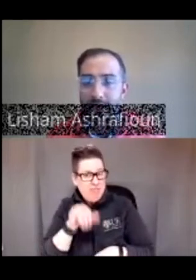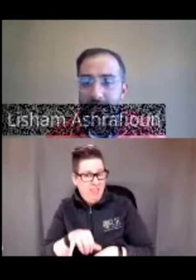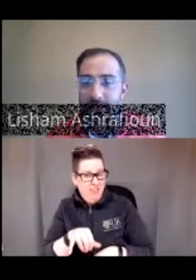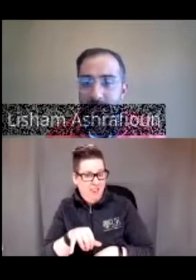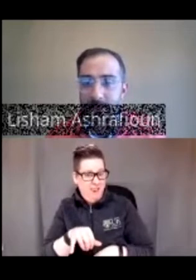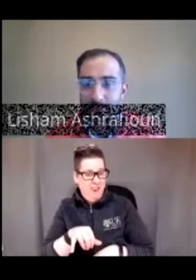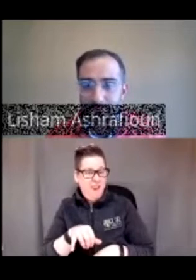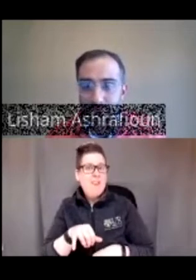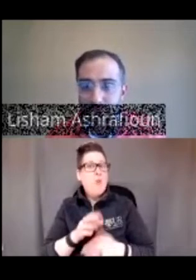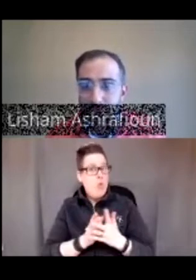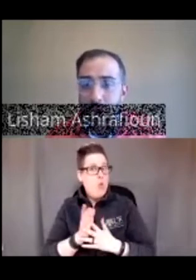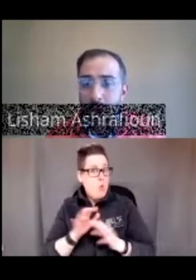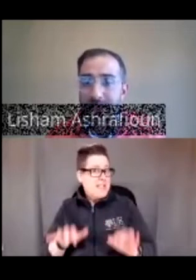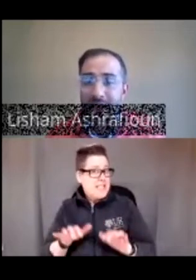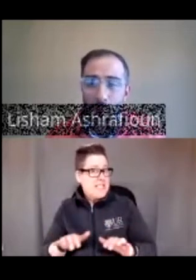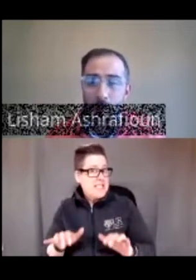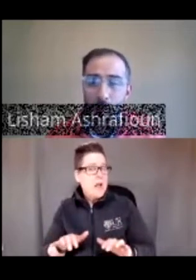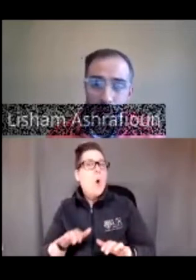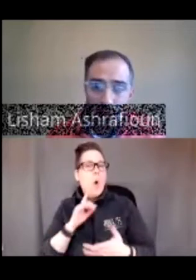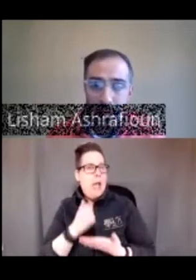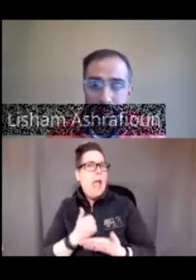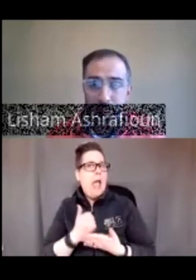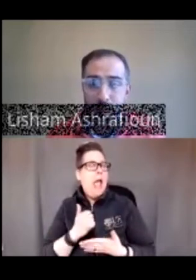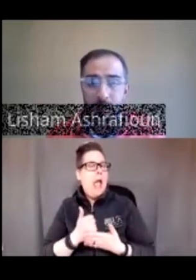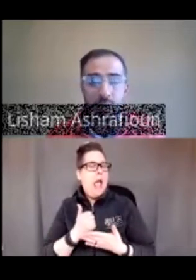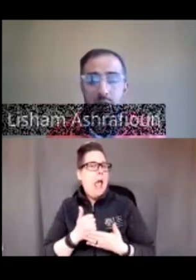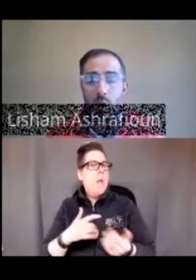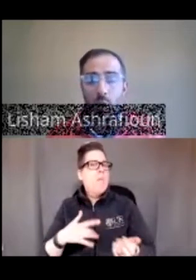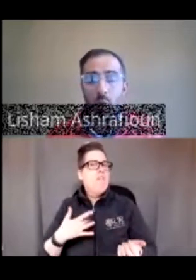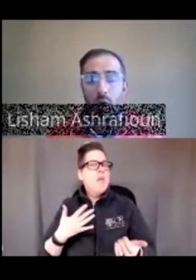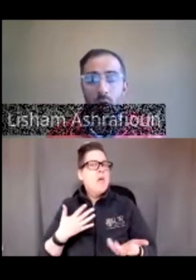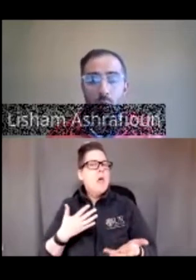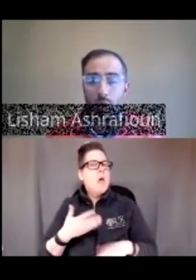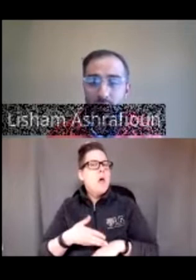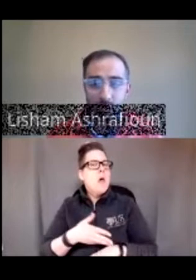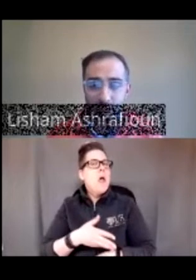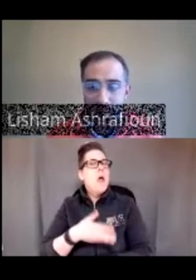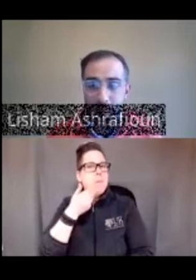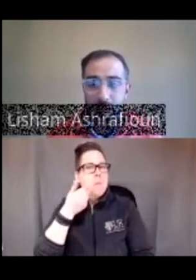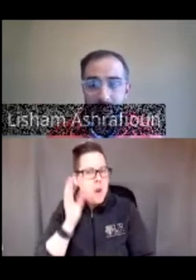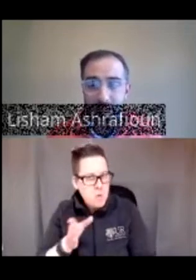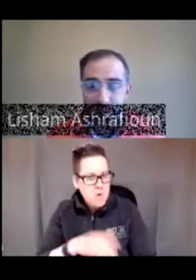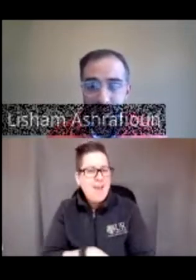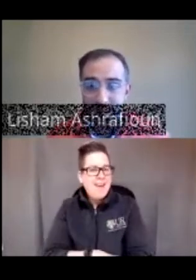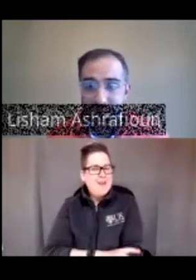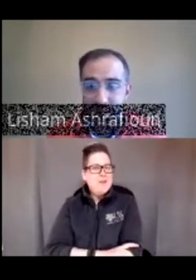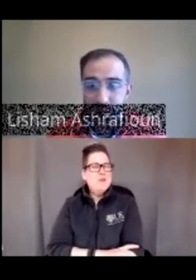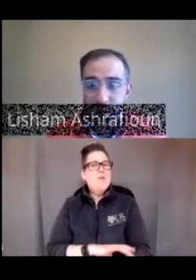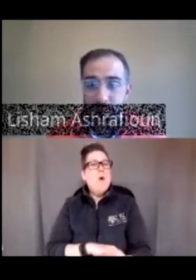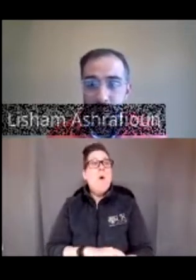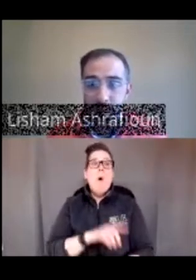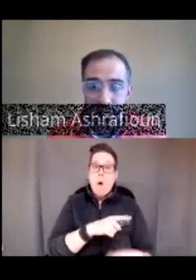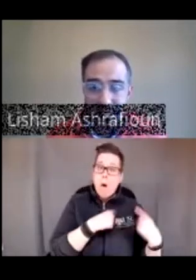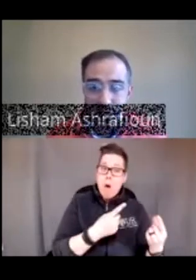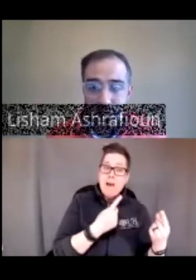from the activity can help overcome it. So we'll also sort of capitalize on their successes